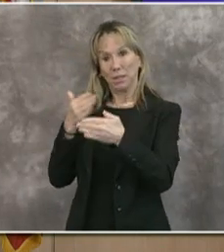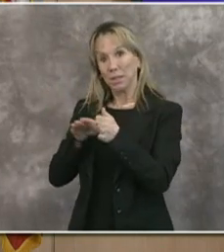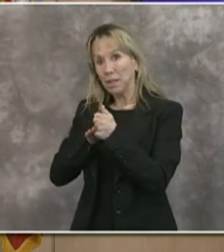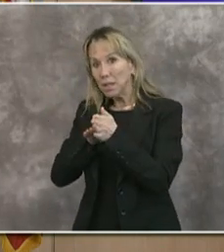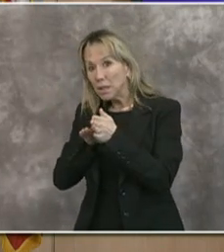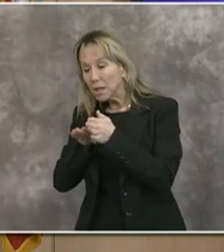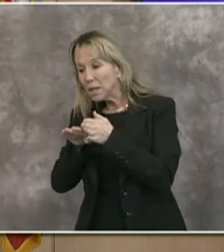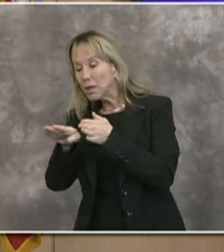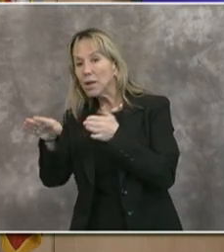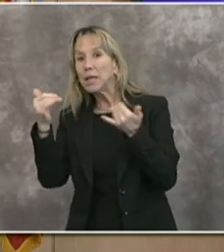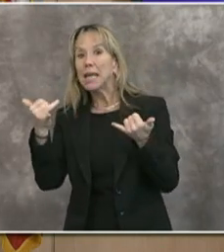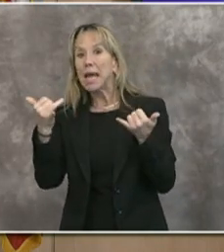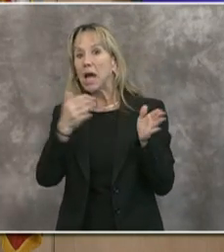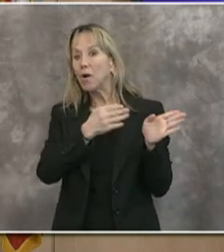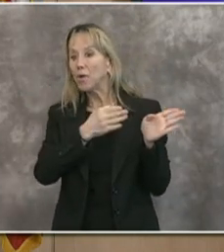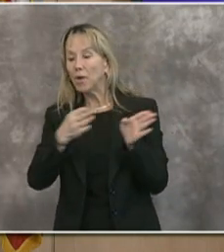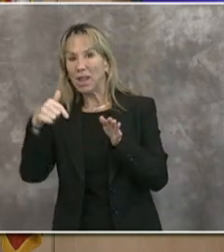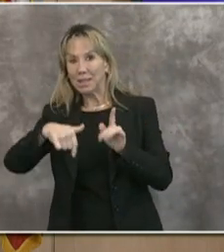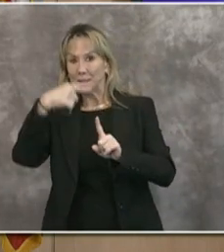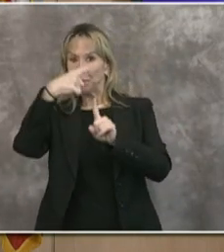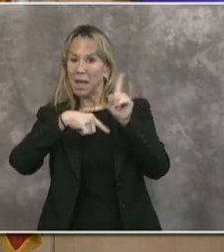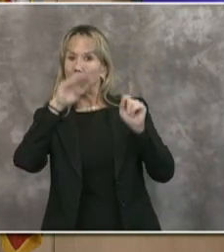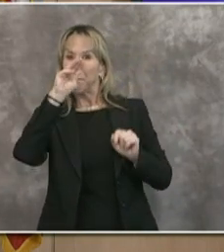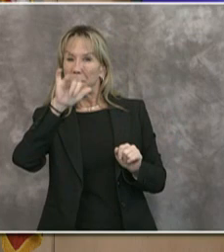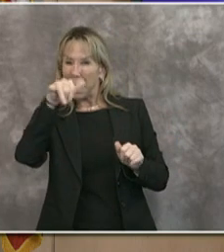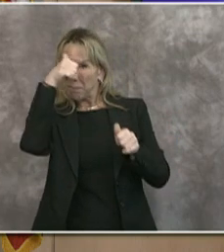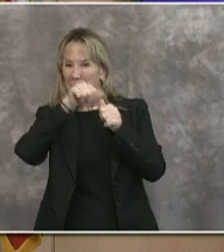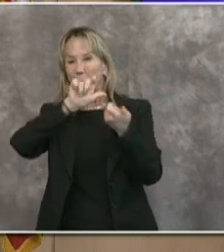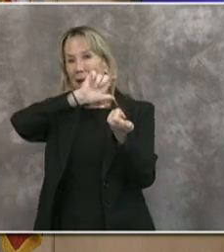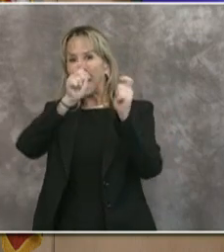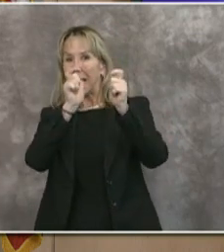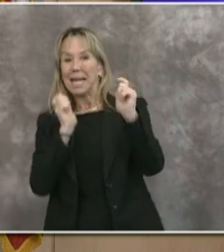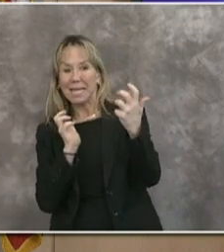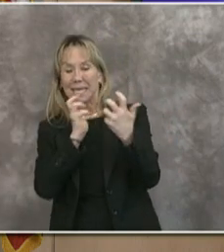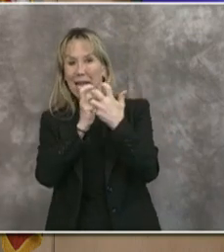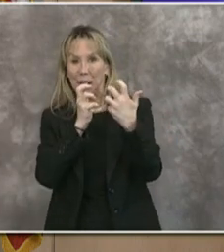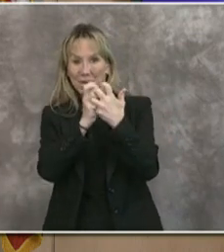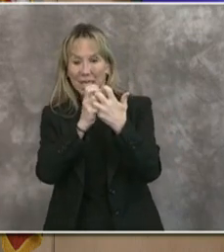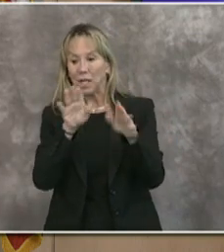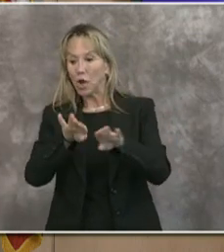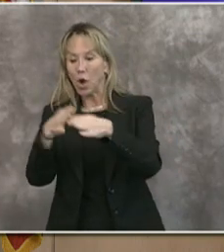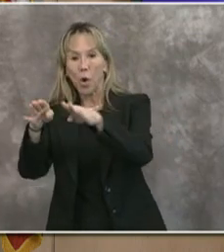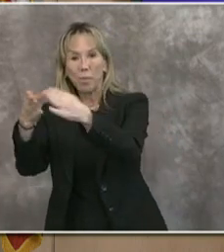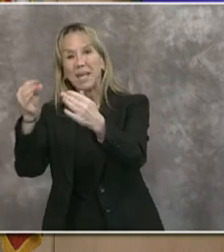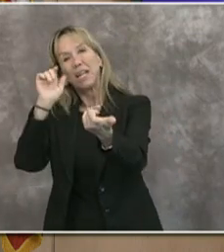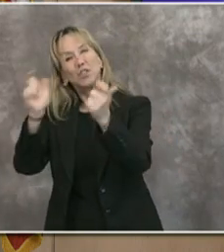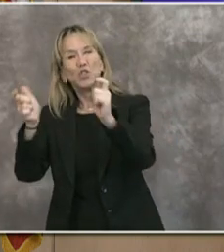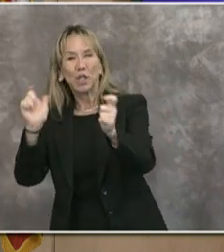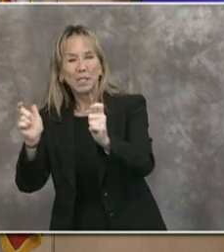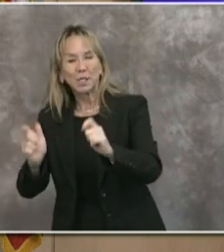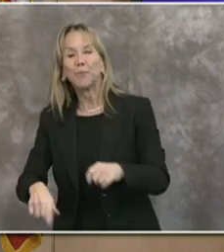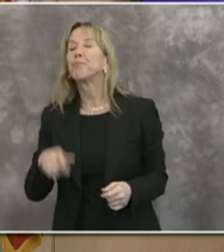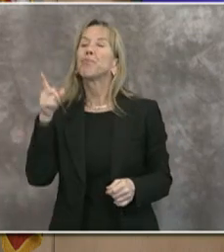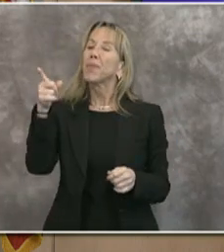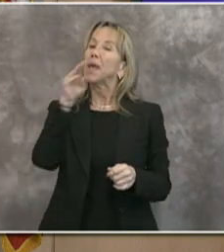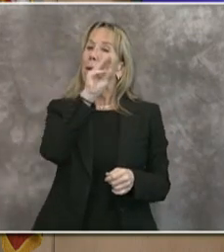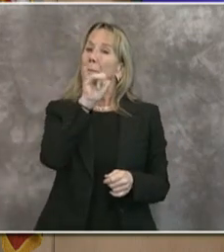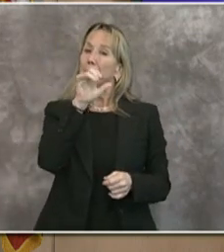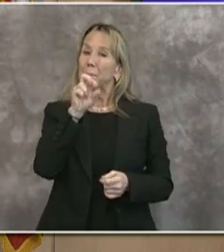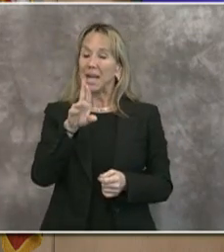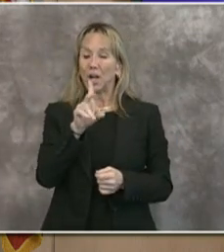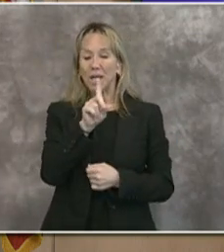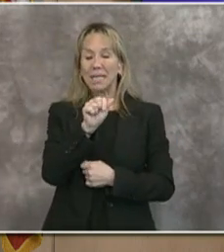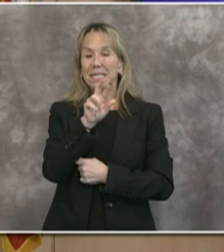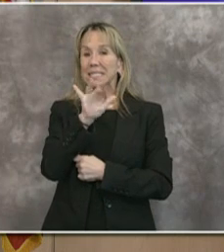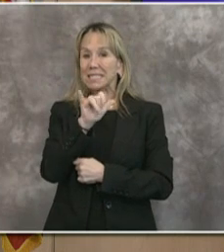forward into this month of adapting and opening and changing I want to quote the words of Mayor Darrell Steinberg, who today I